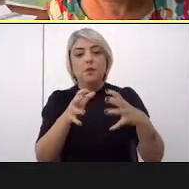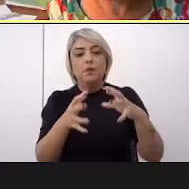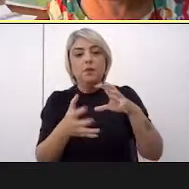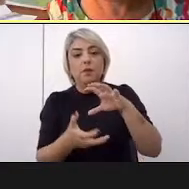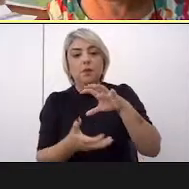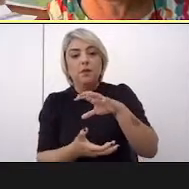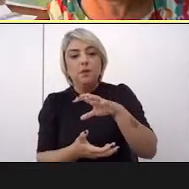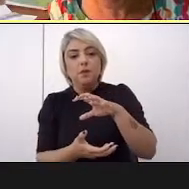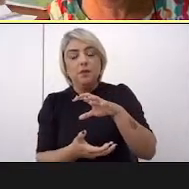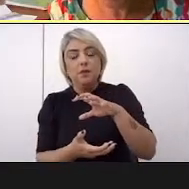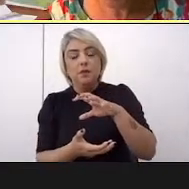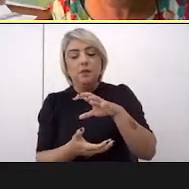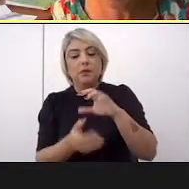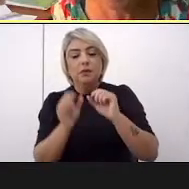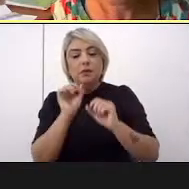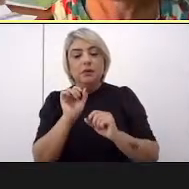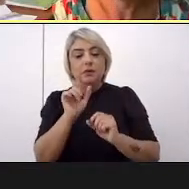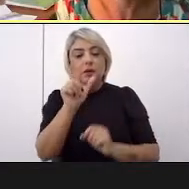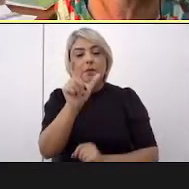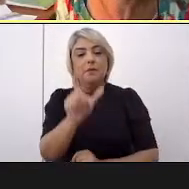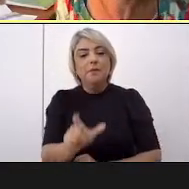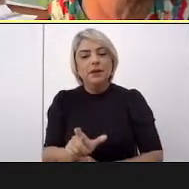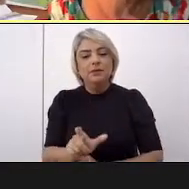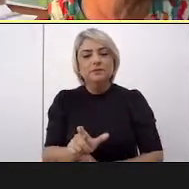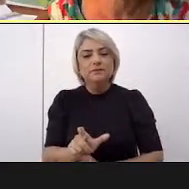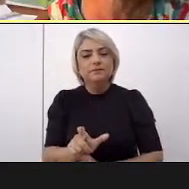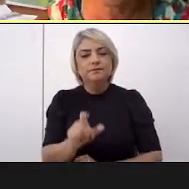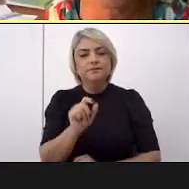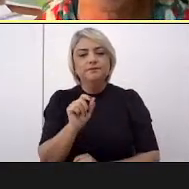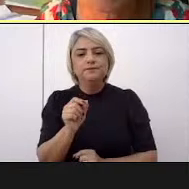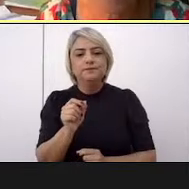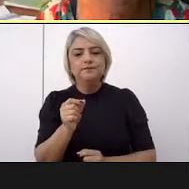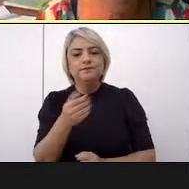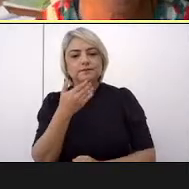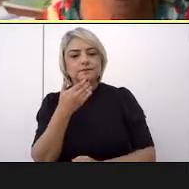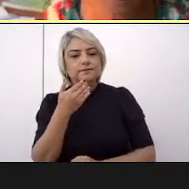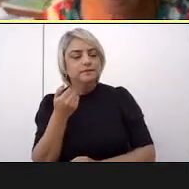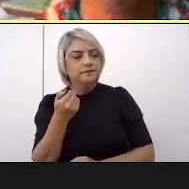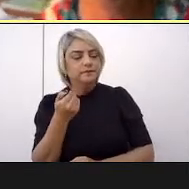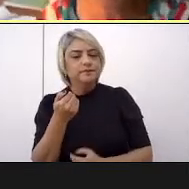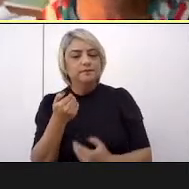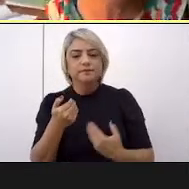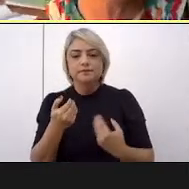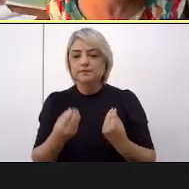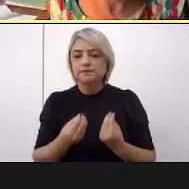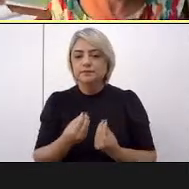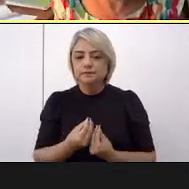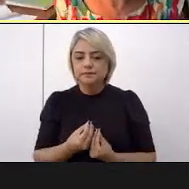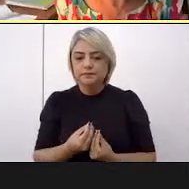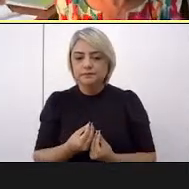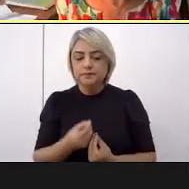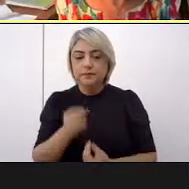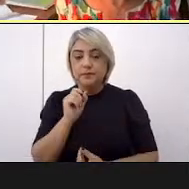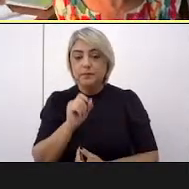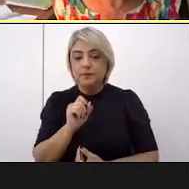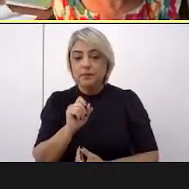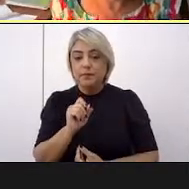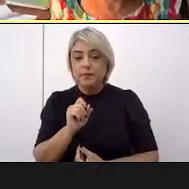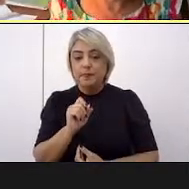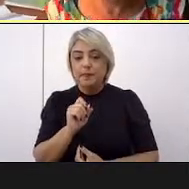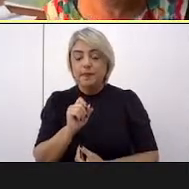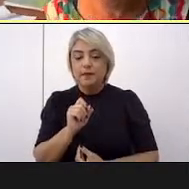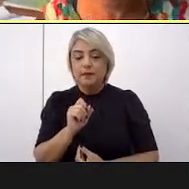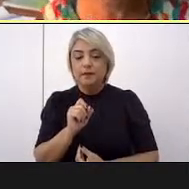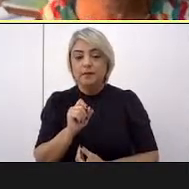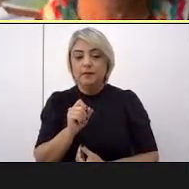required by the retail business, and they are supposed, de jure, let's say, they are voluntary standards, but actually, they are required